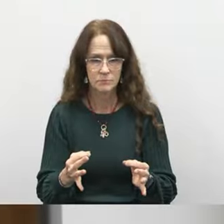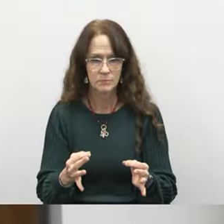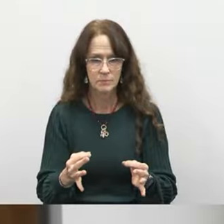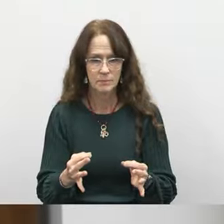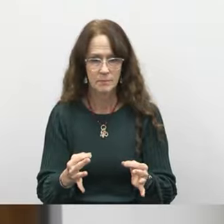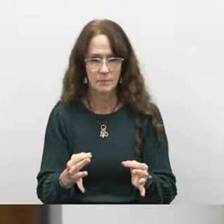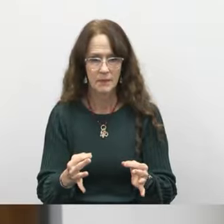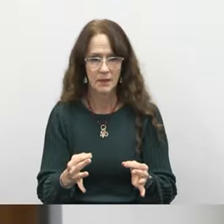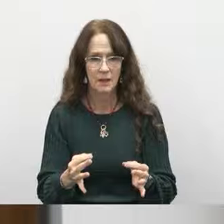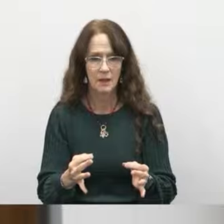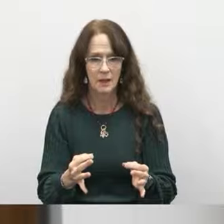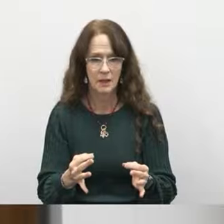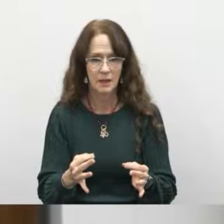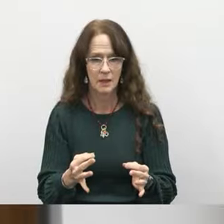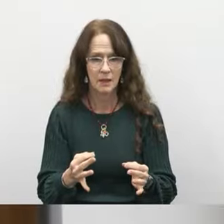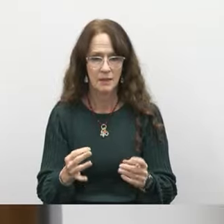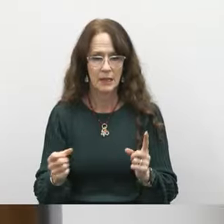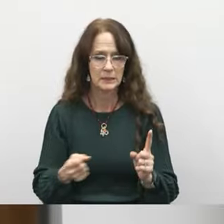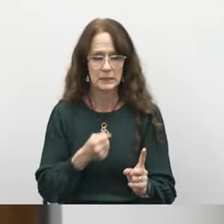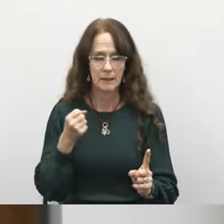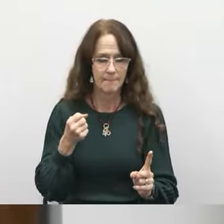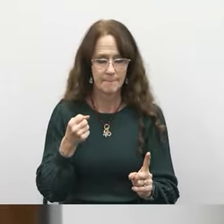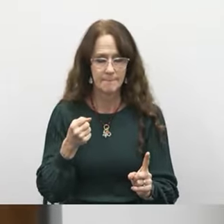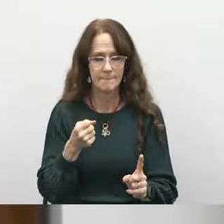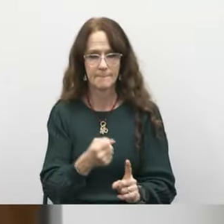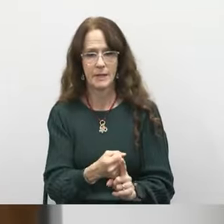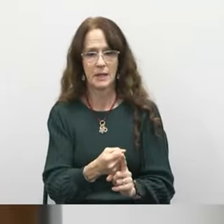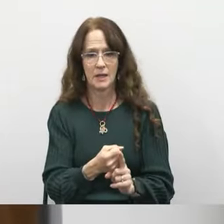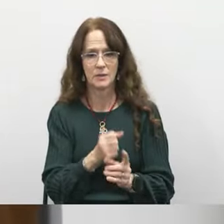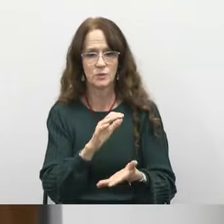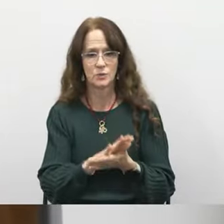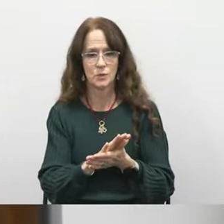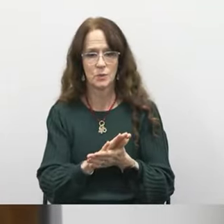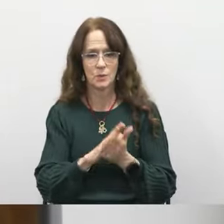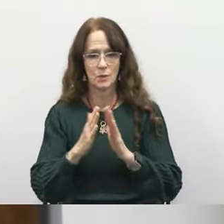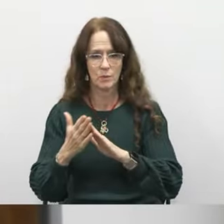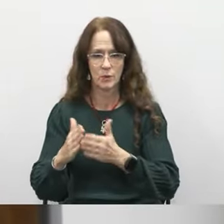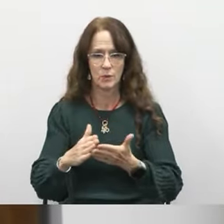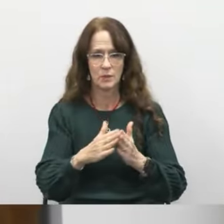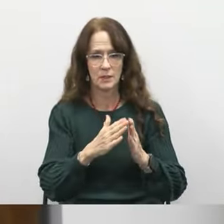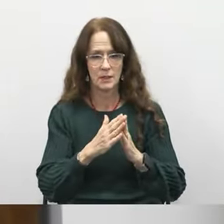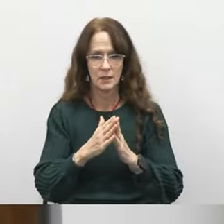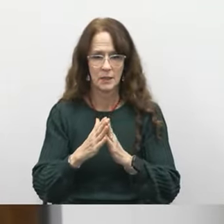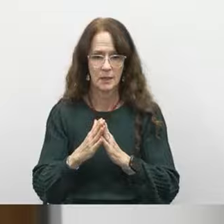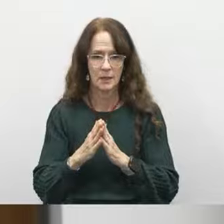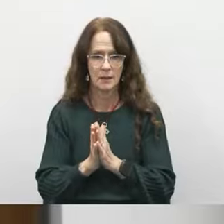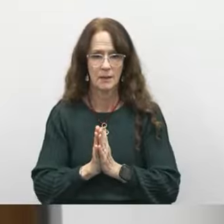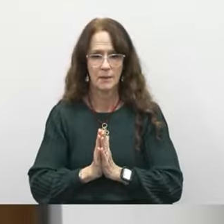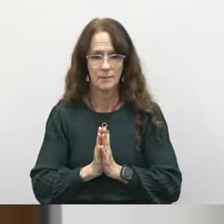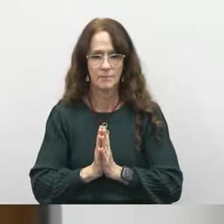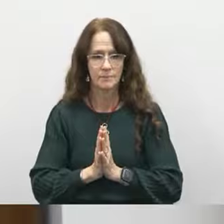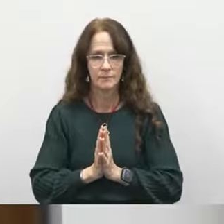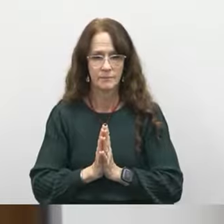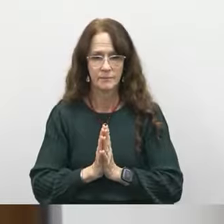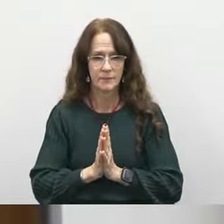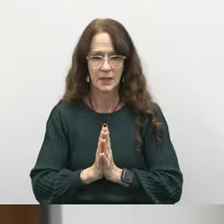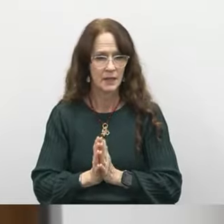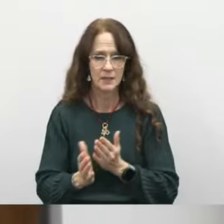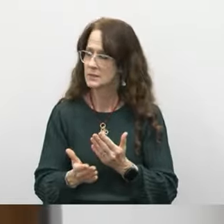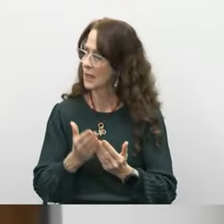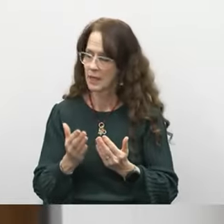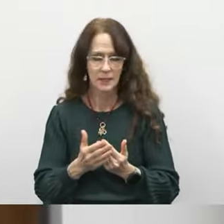so impact our school communities, and it's not